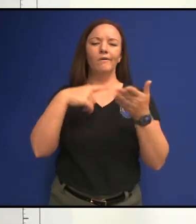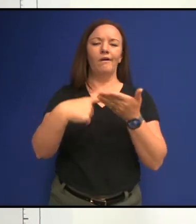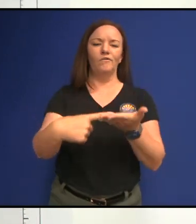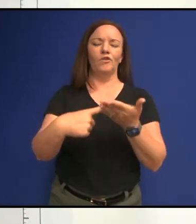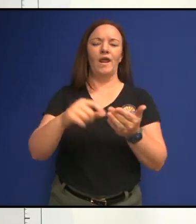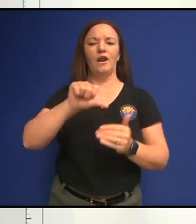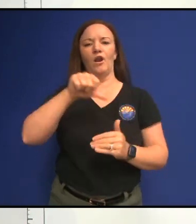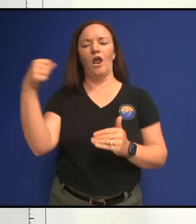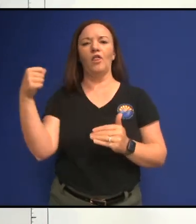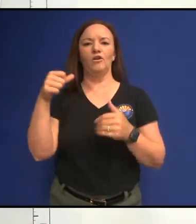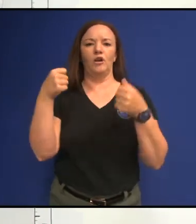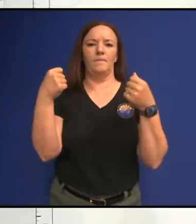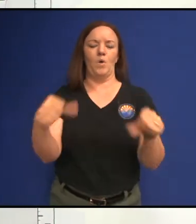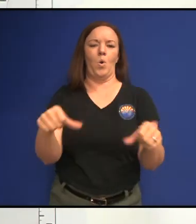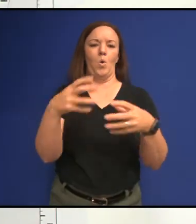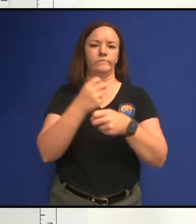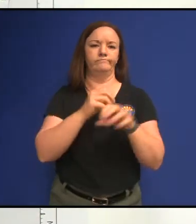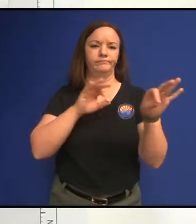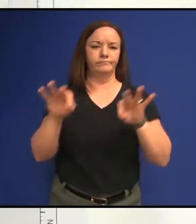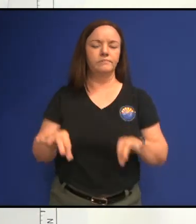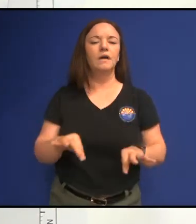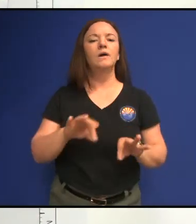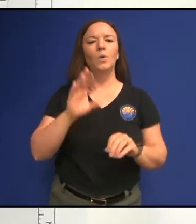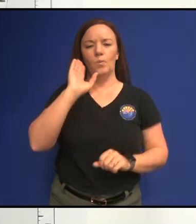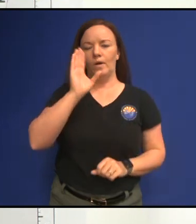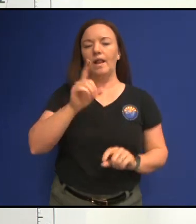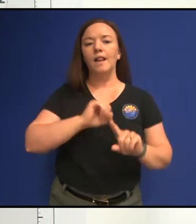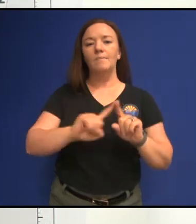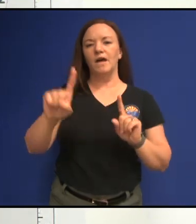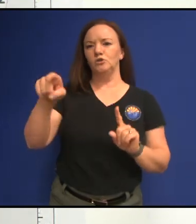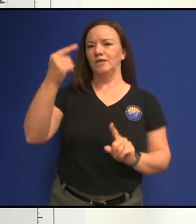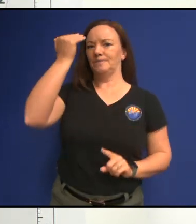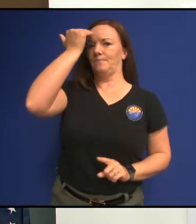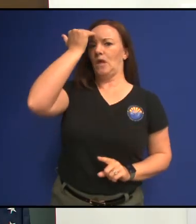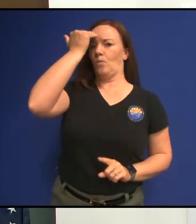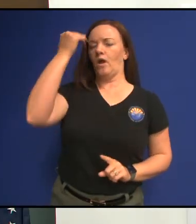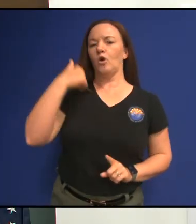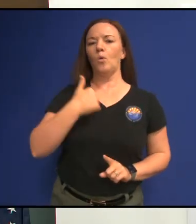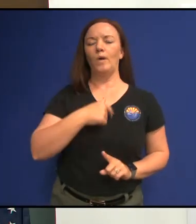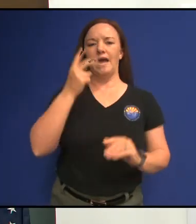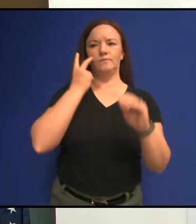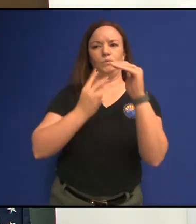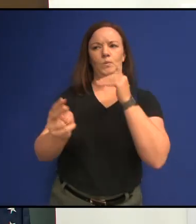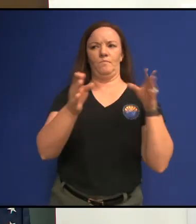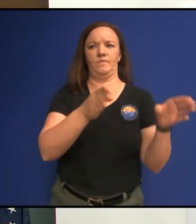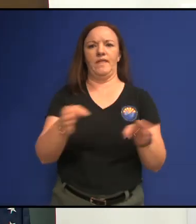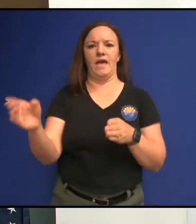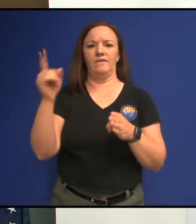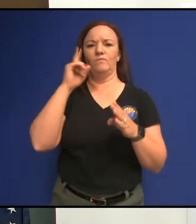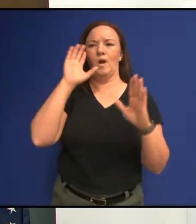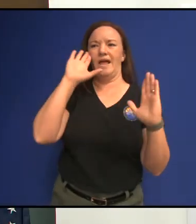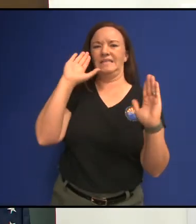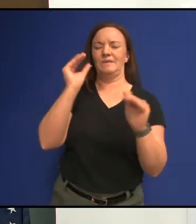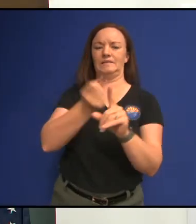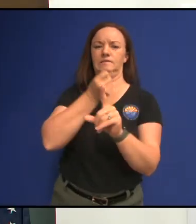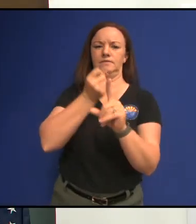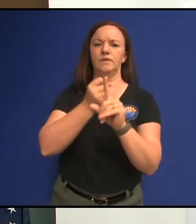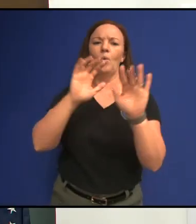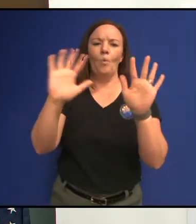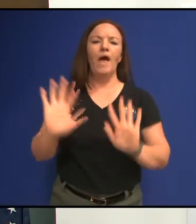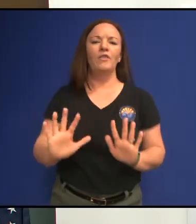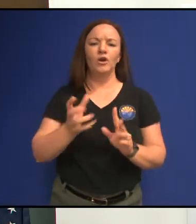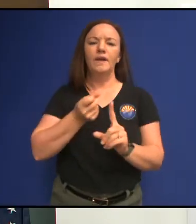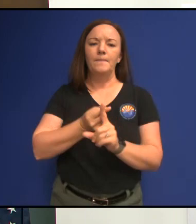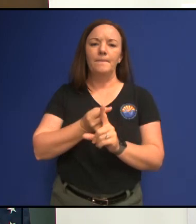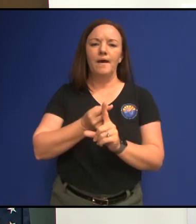another Facebook post. But just be aware that that's what we have to plan for, is the expected fire weather that's coming into